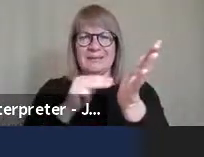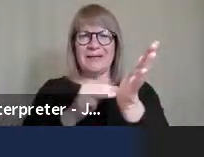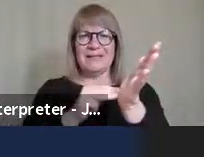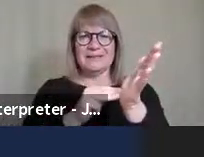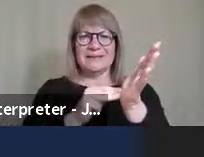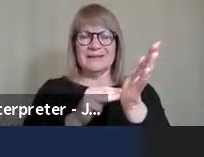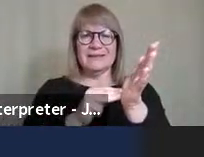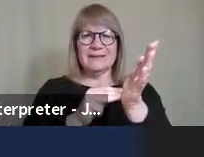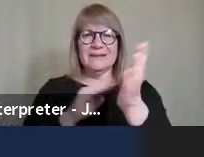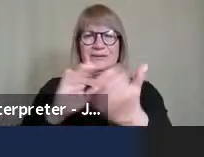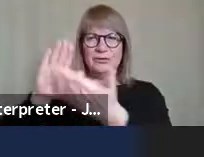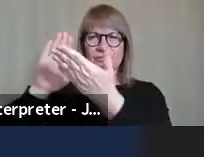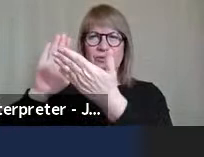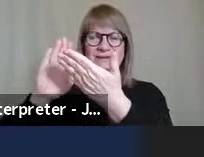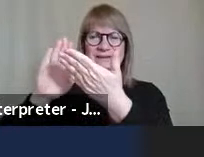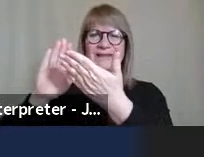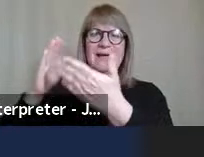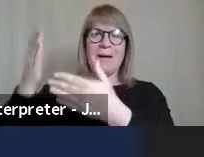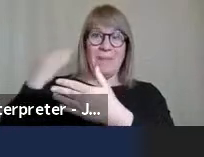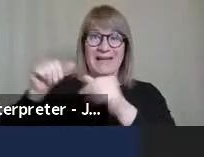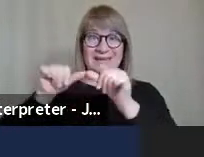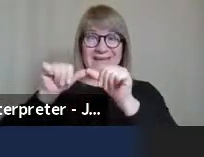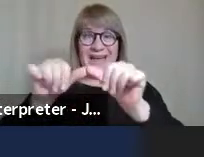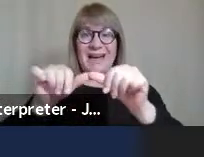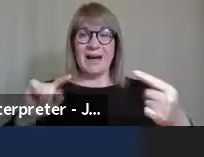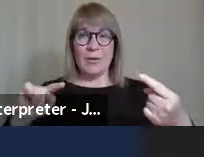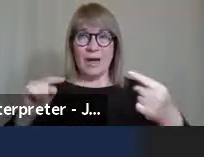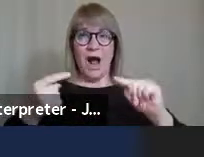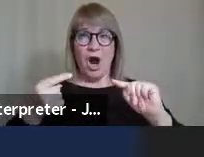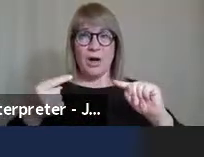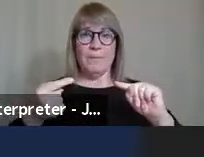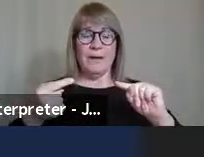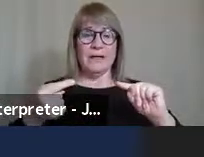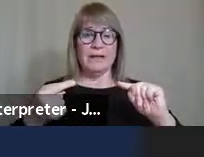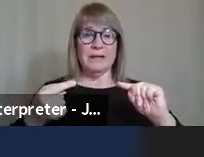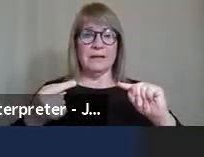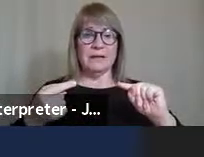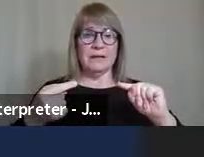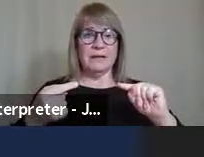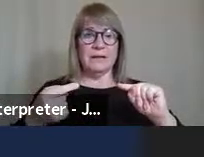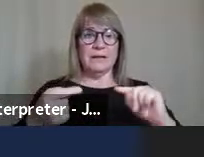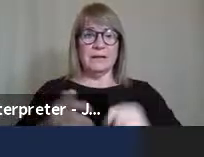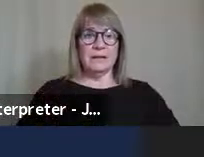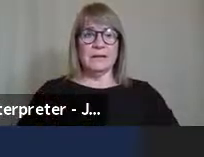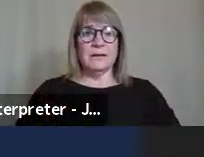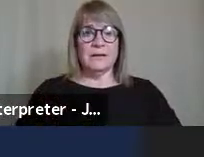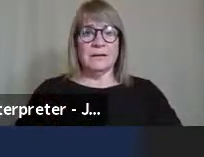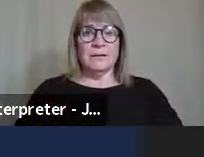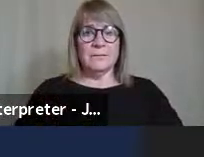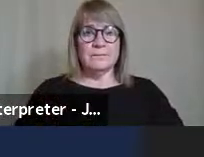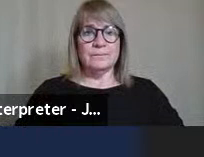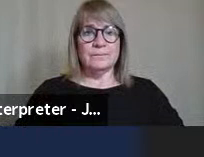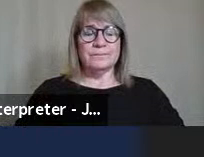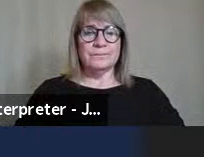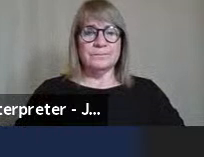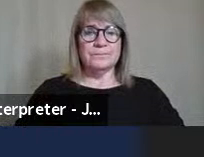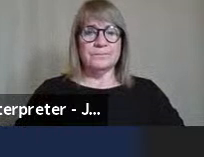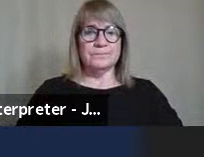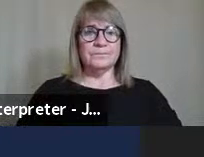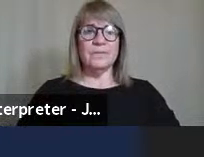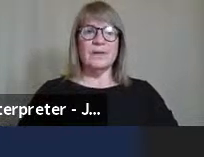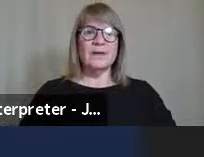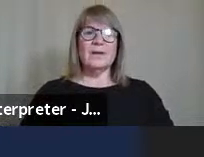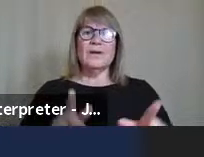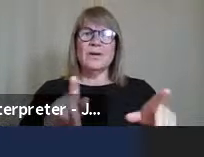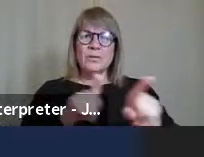ongoing harm um but we're also wary of the way that um that notions of repair have opted and